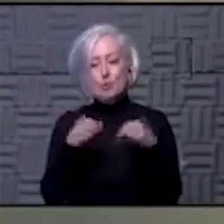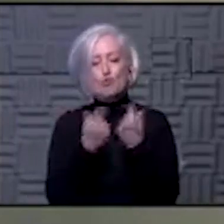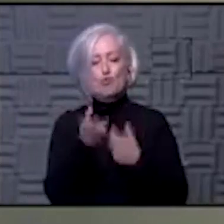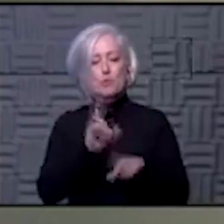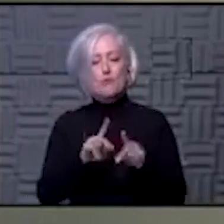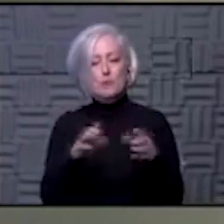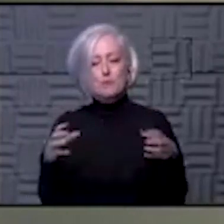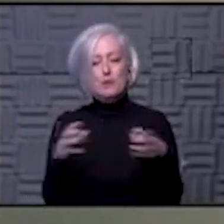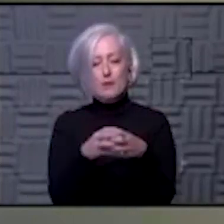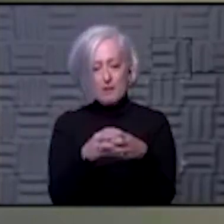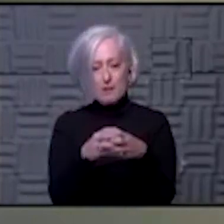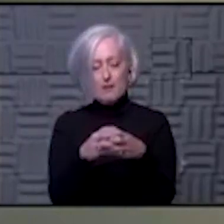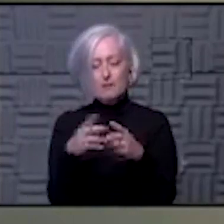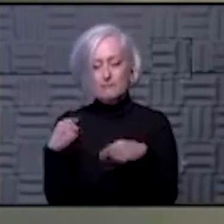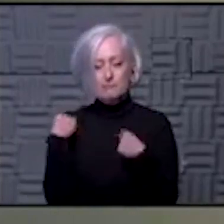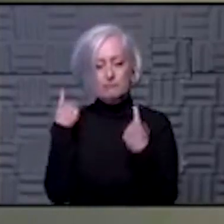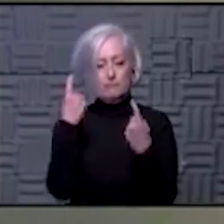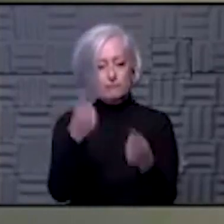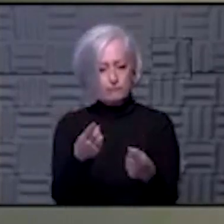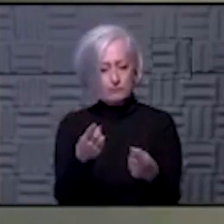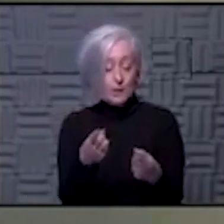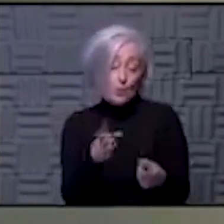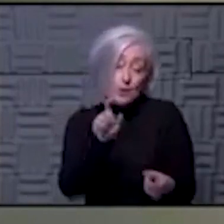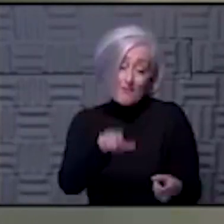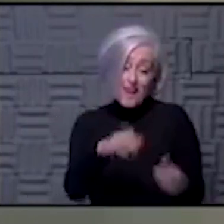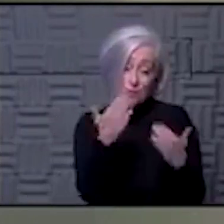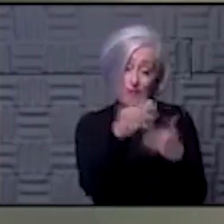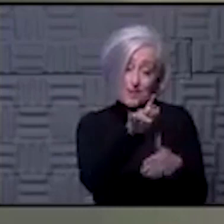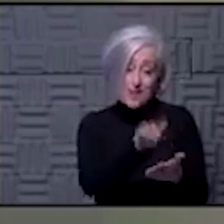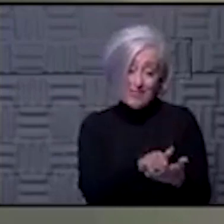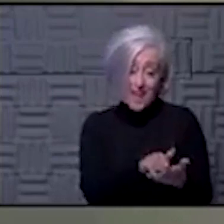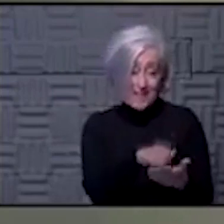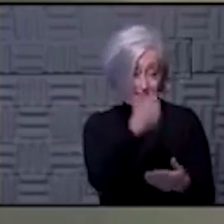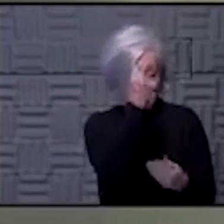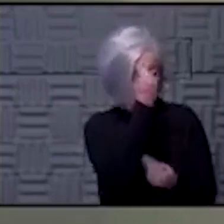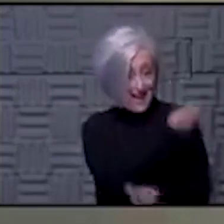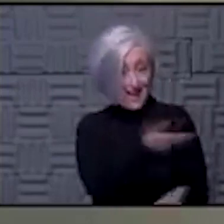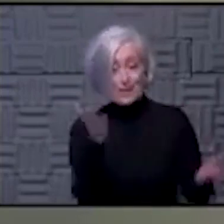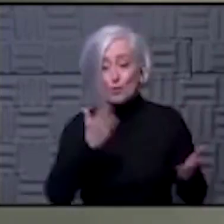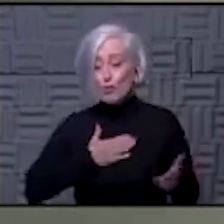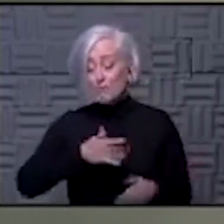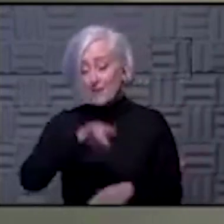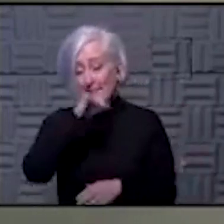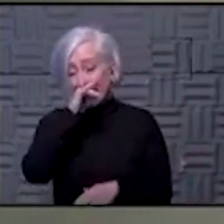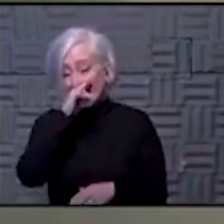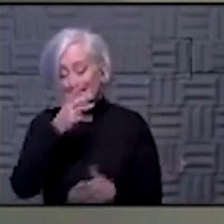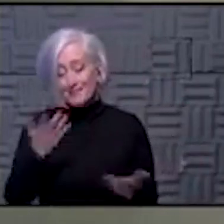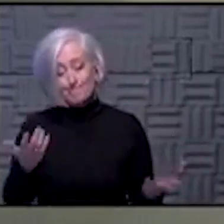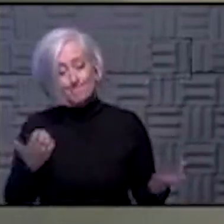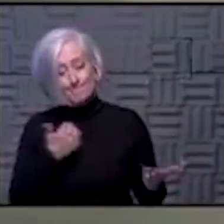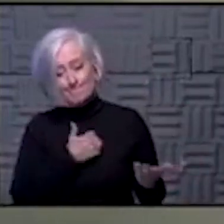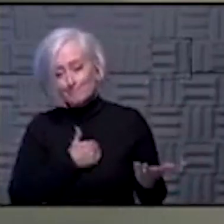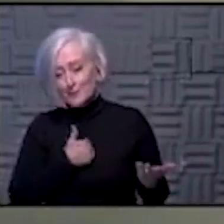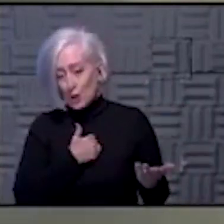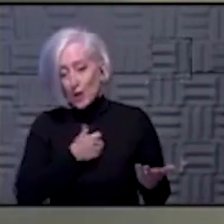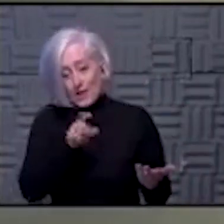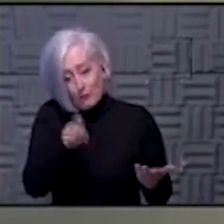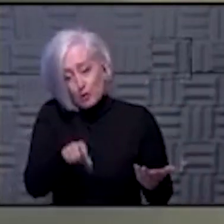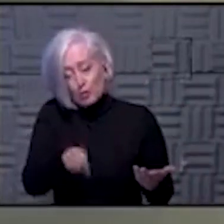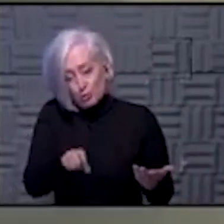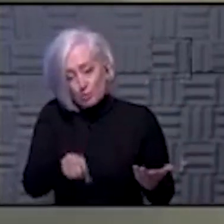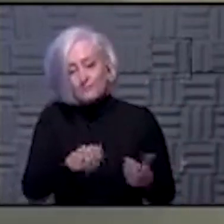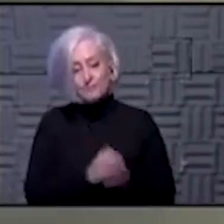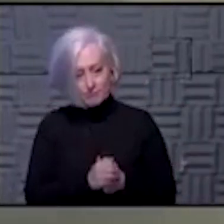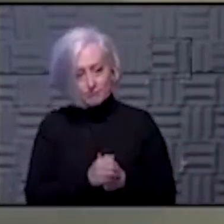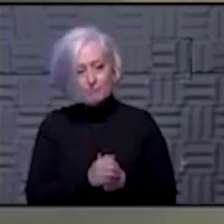to constrict that, obviously. So put the word out to all of my kids, and then we just have to, in their job, wherever they